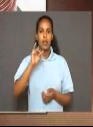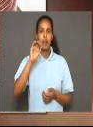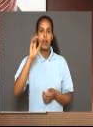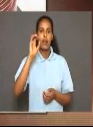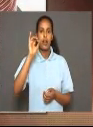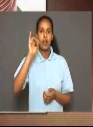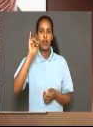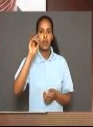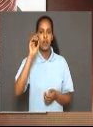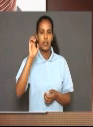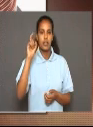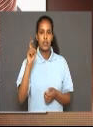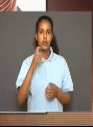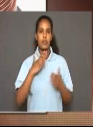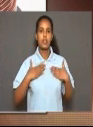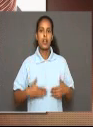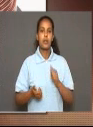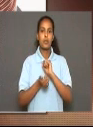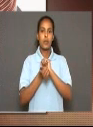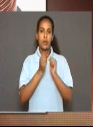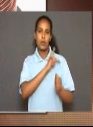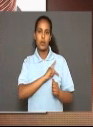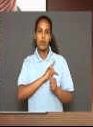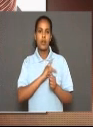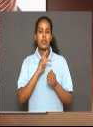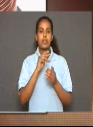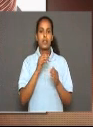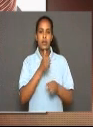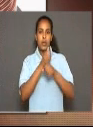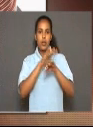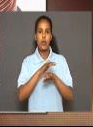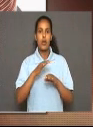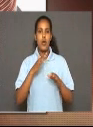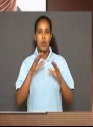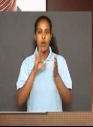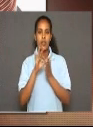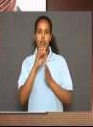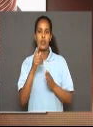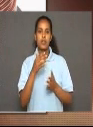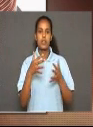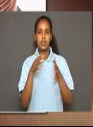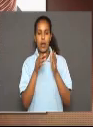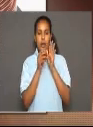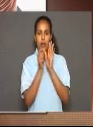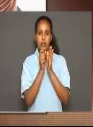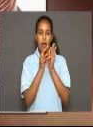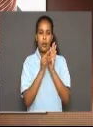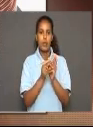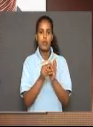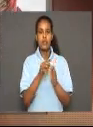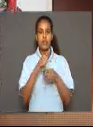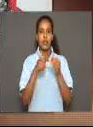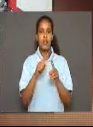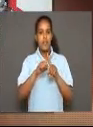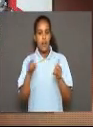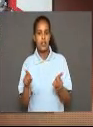Extensive physical properties depend on the quantity of a sample and can therefore